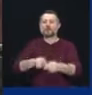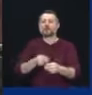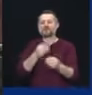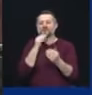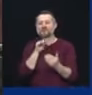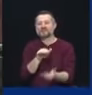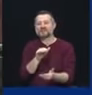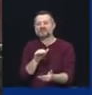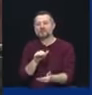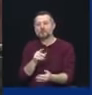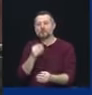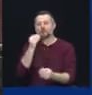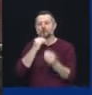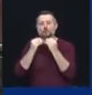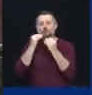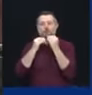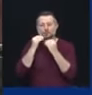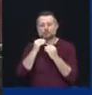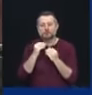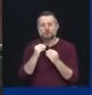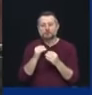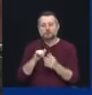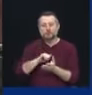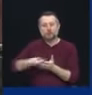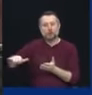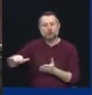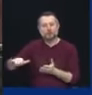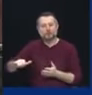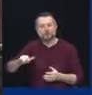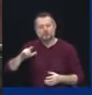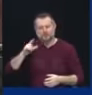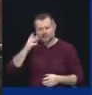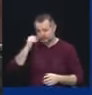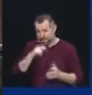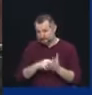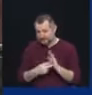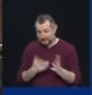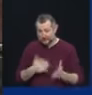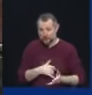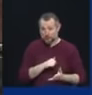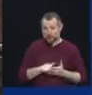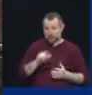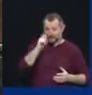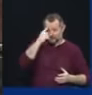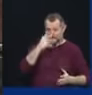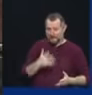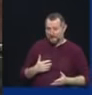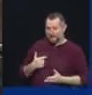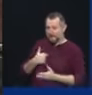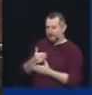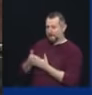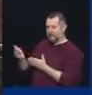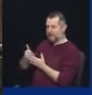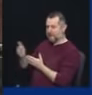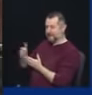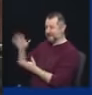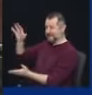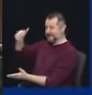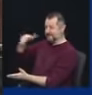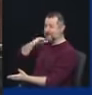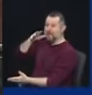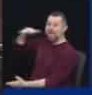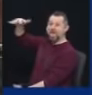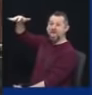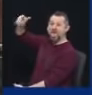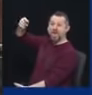sense. Let's purchase the product that we are making, and let's supply it